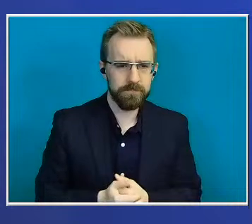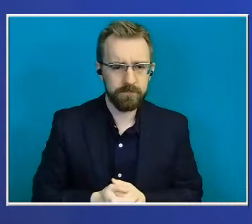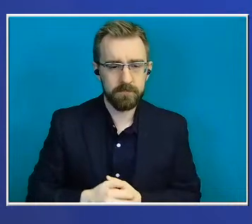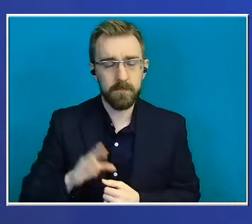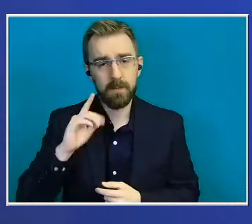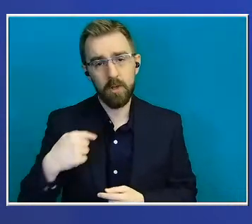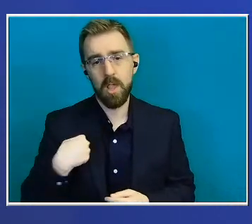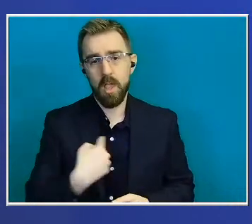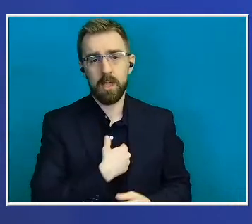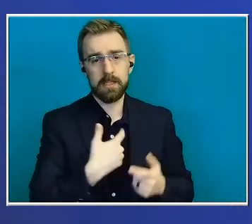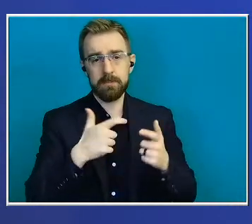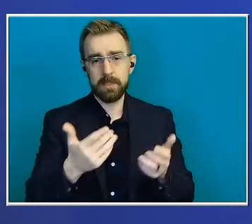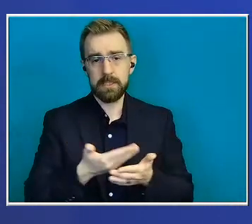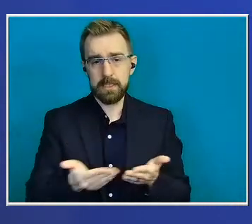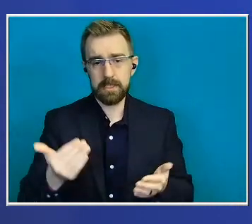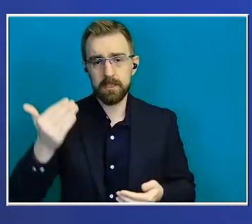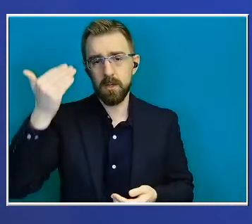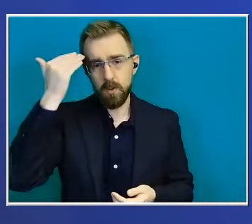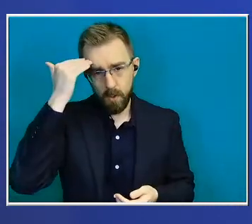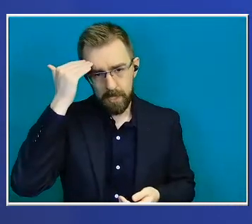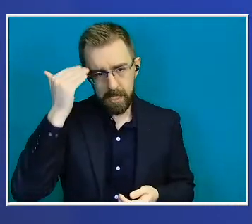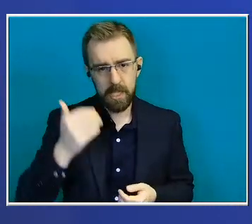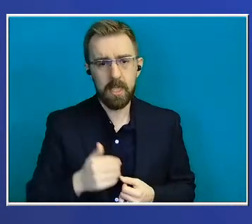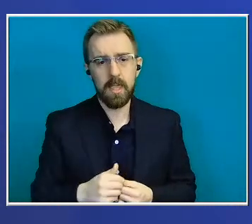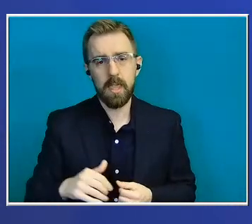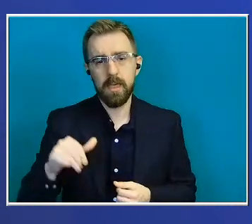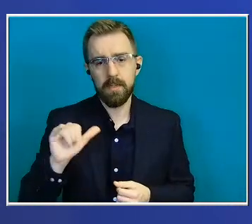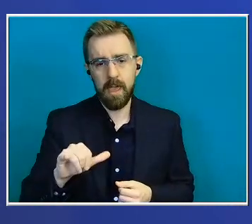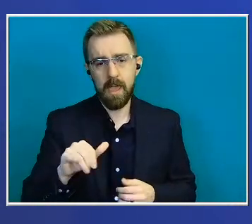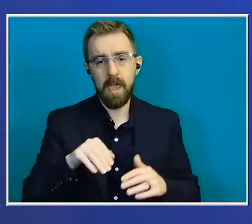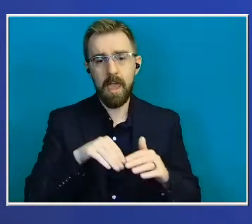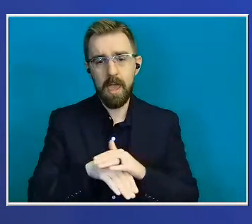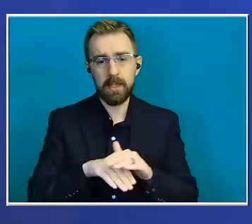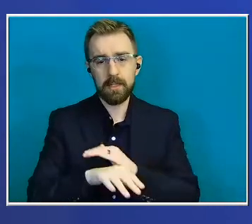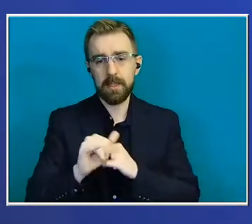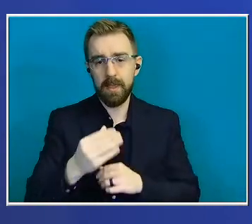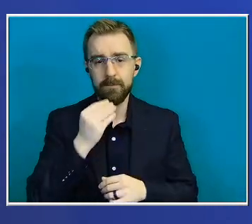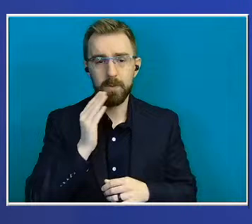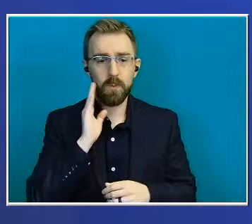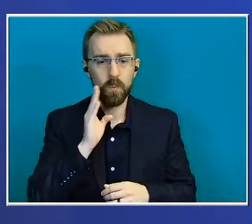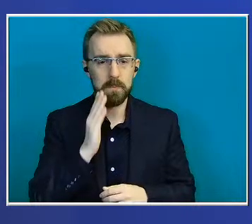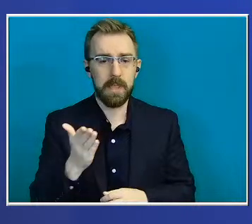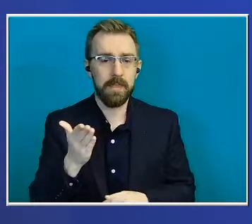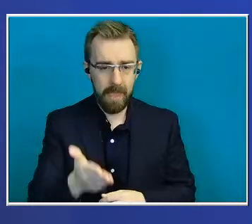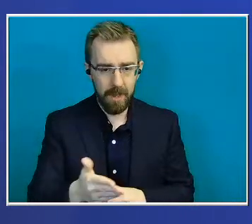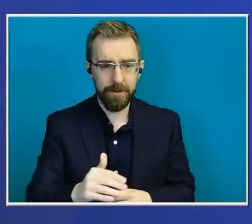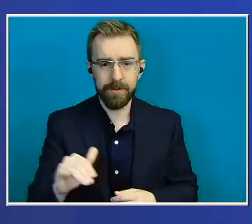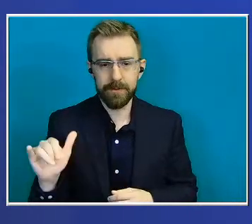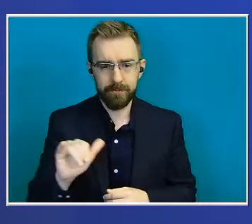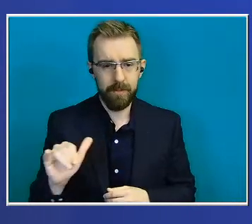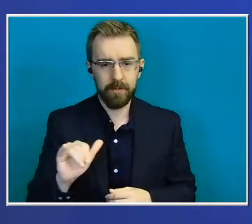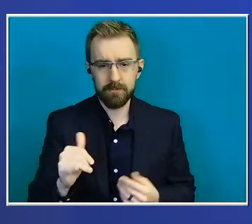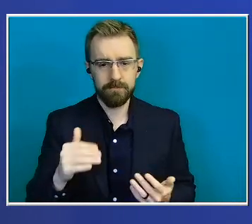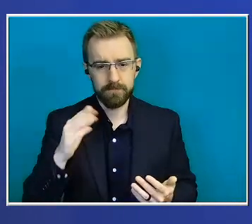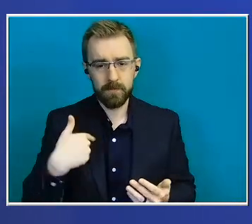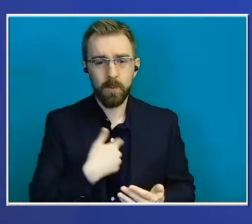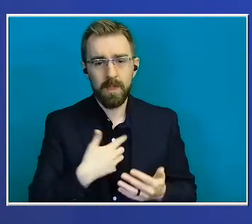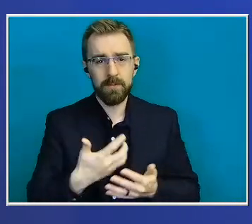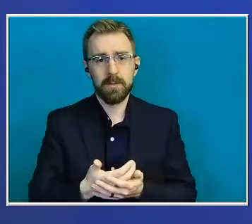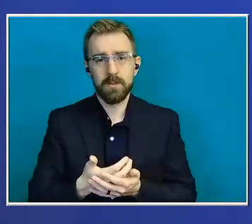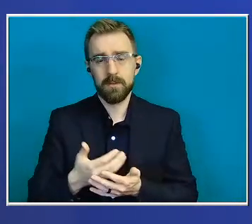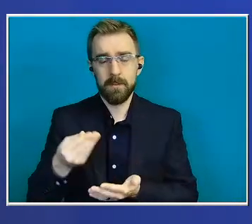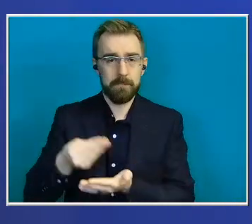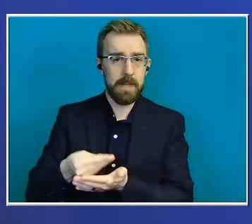is knowing that the access to that food will be there. Because, we get so much money in SNAPs every month,